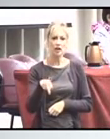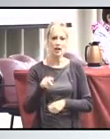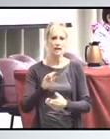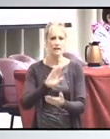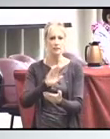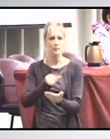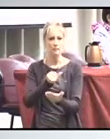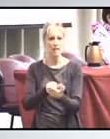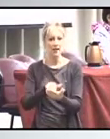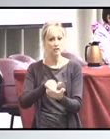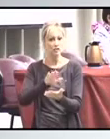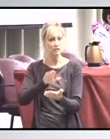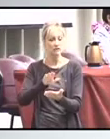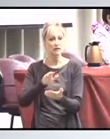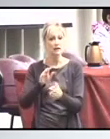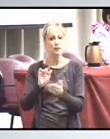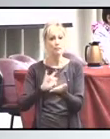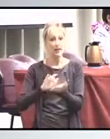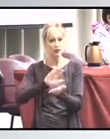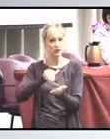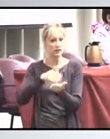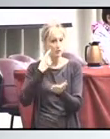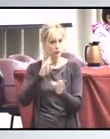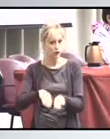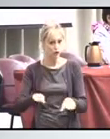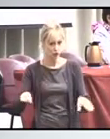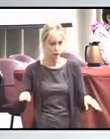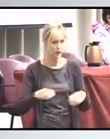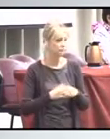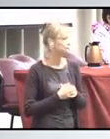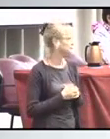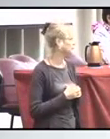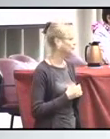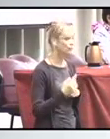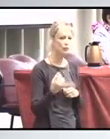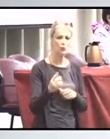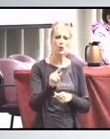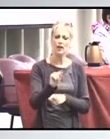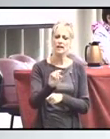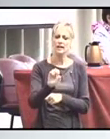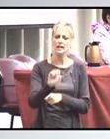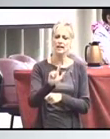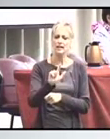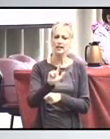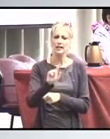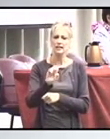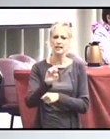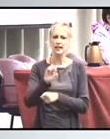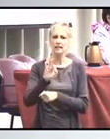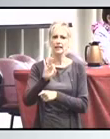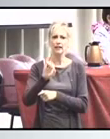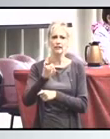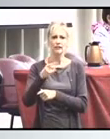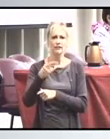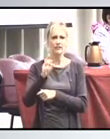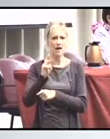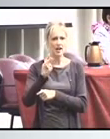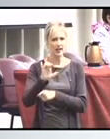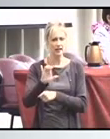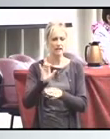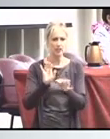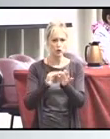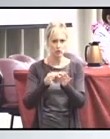the hospital had access to Serocom, one of the telephonic interpreting systems, and so we plugged into that, and so that